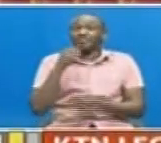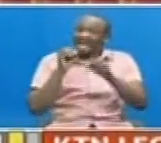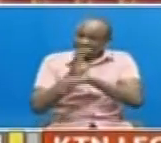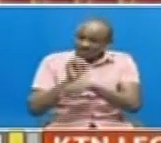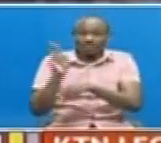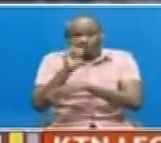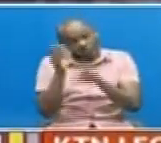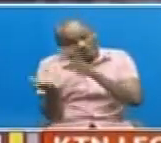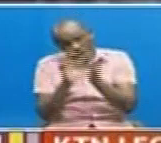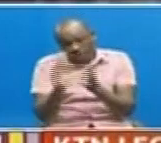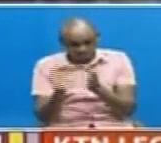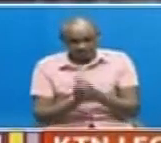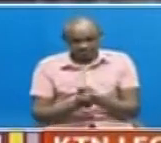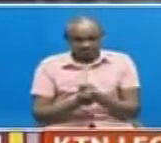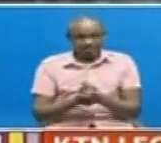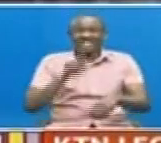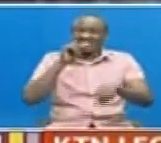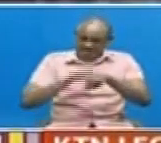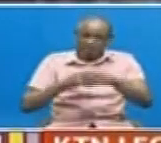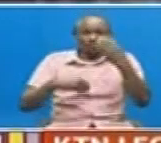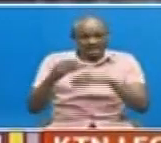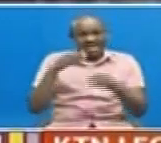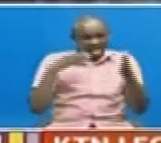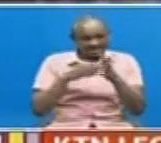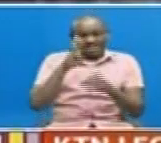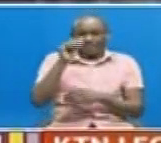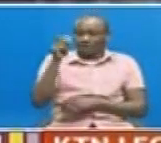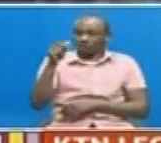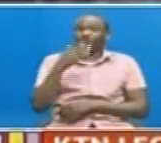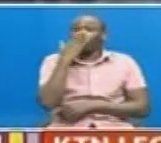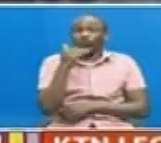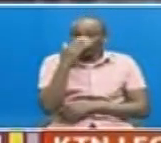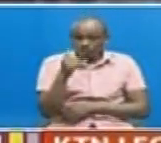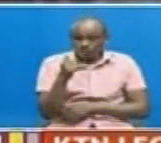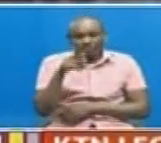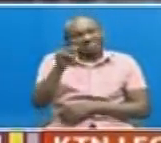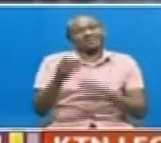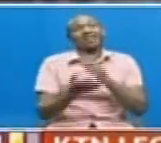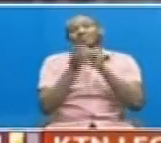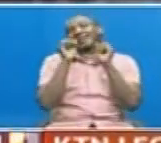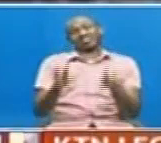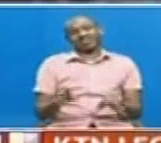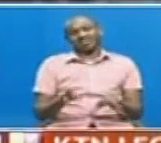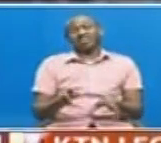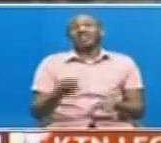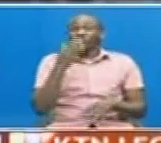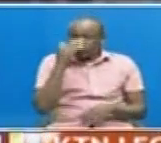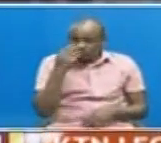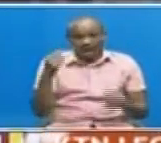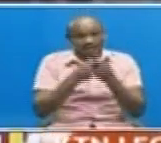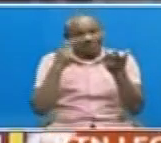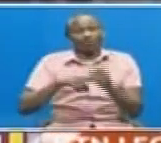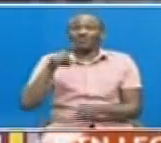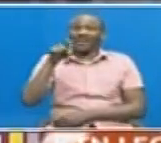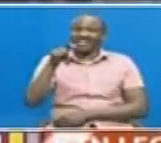jinsi atakavyotumia. You buy an antibiotic to treat common flu. You're not doing any good because common flu is caused by a